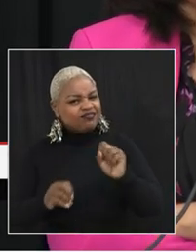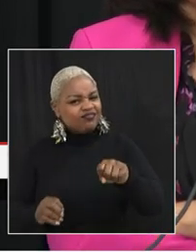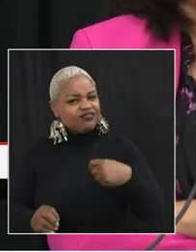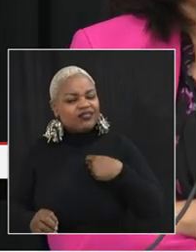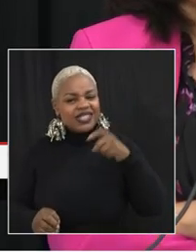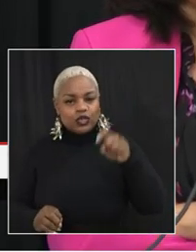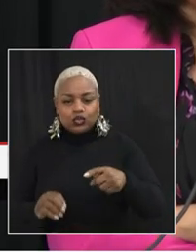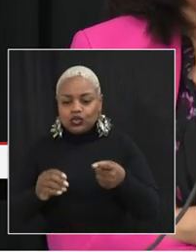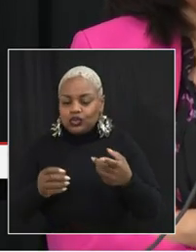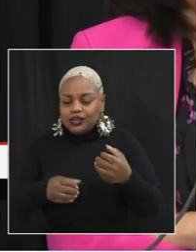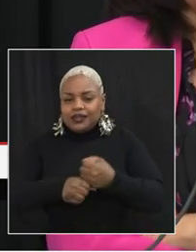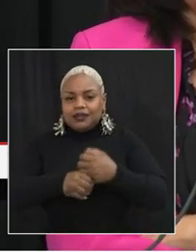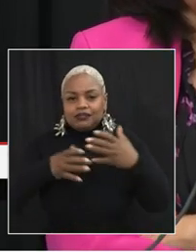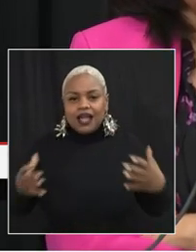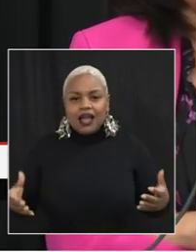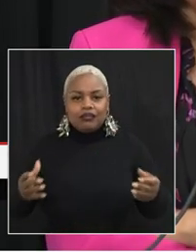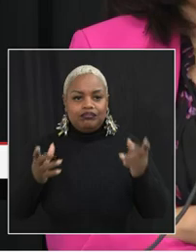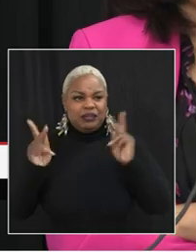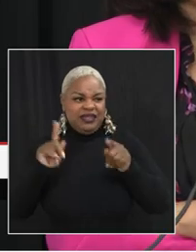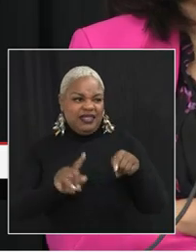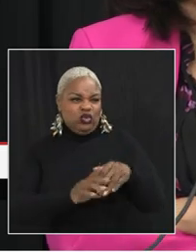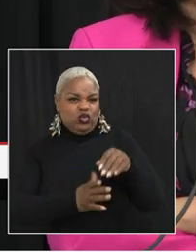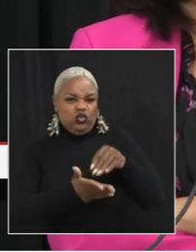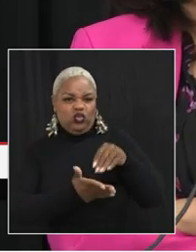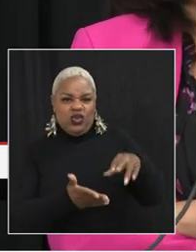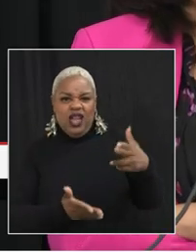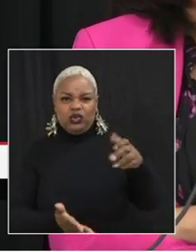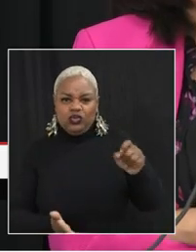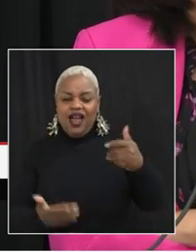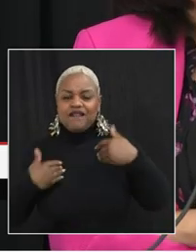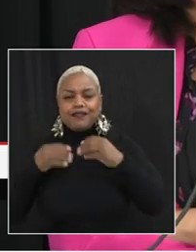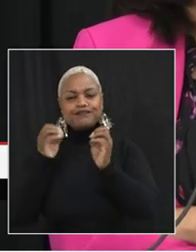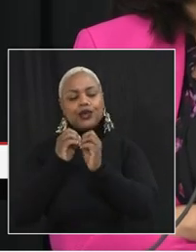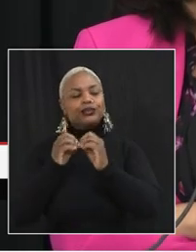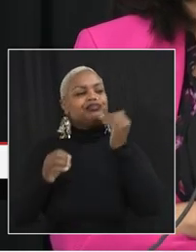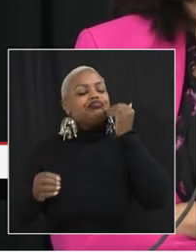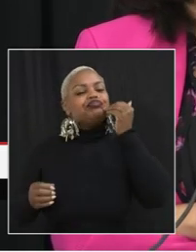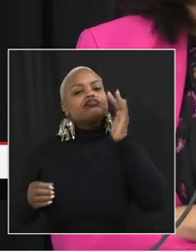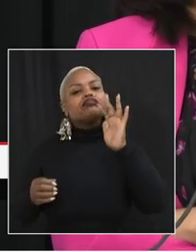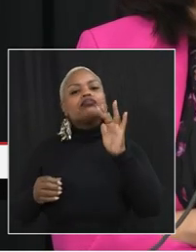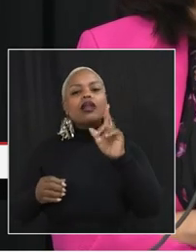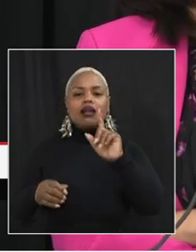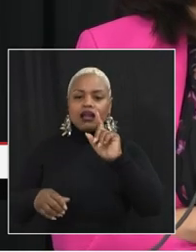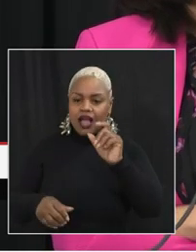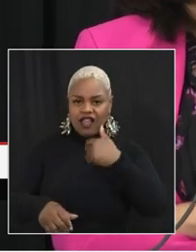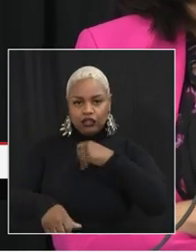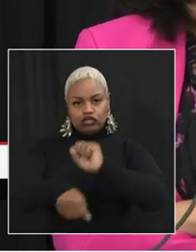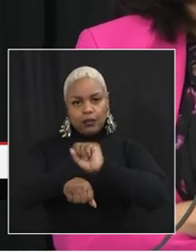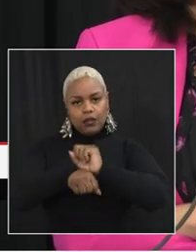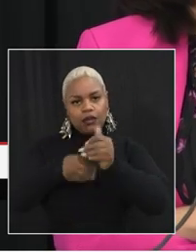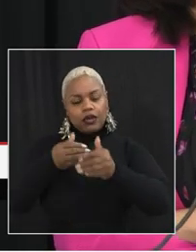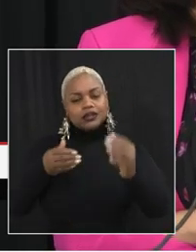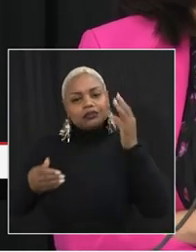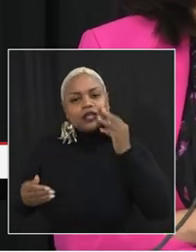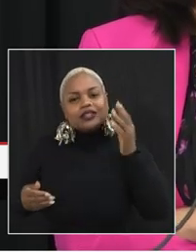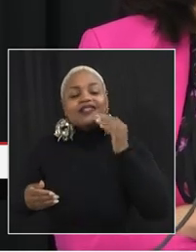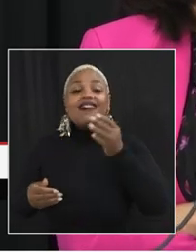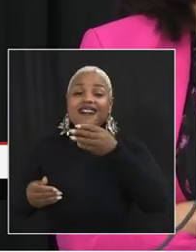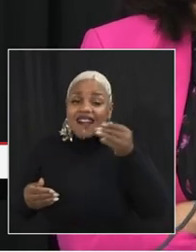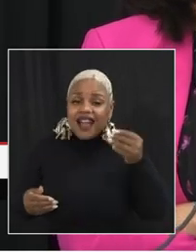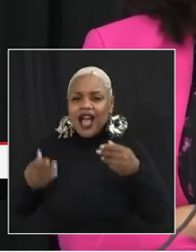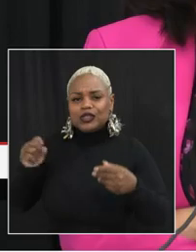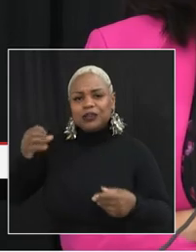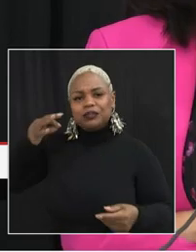opportunities in high school for kids to be able to have practical job experience that also applies as high school credit towards their